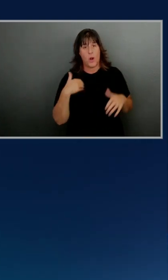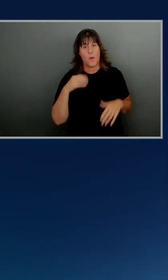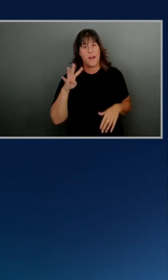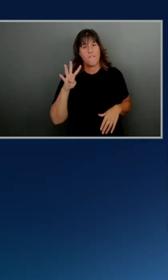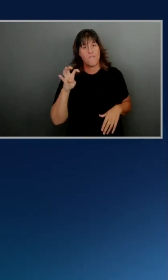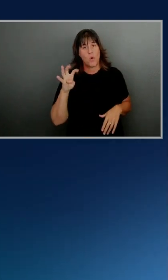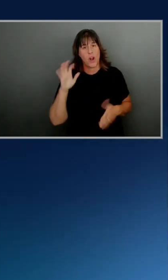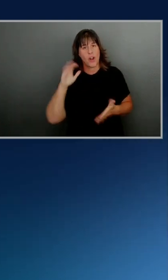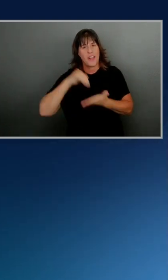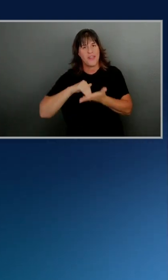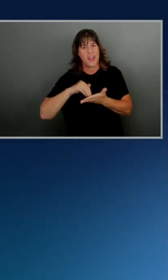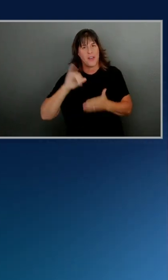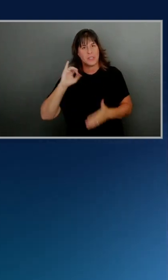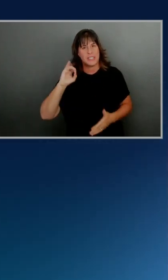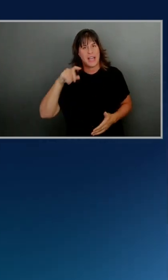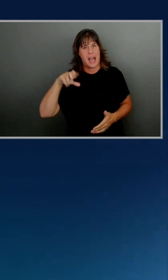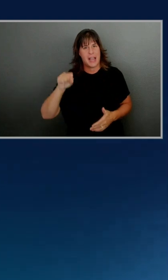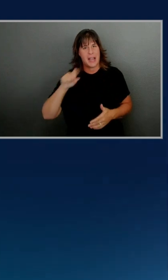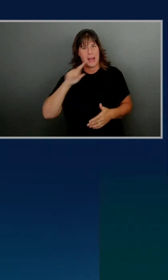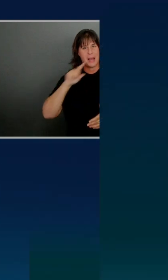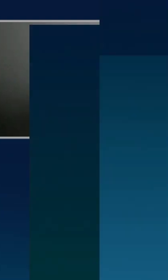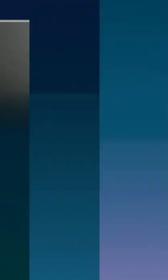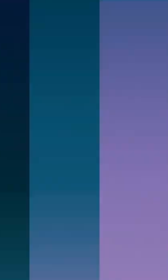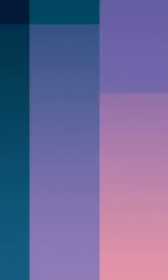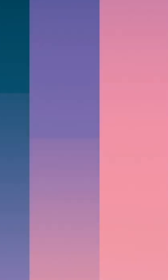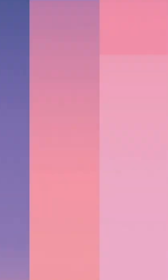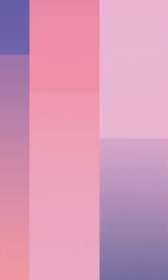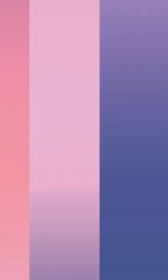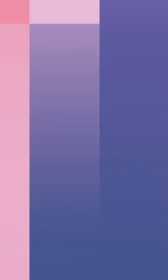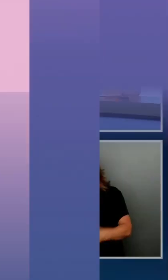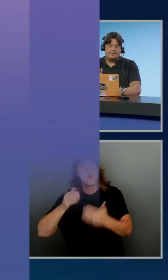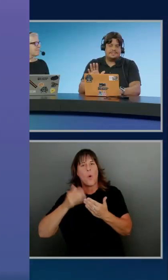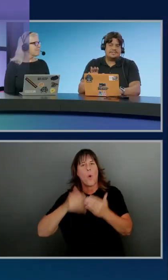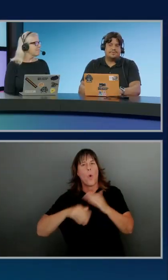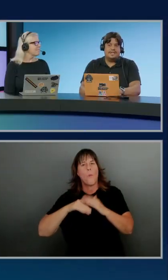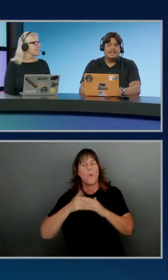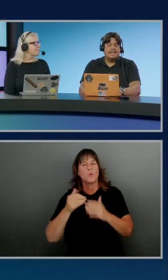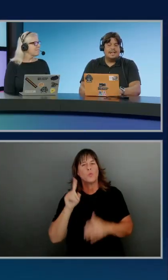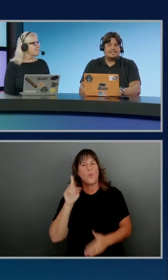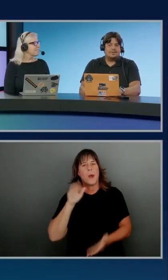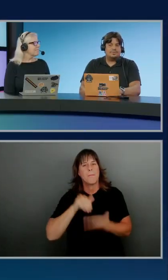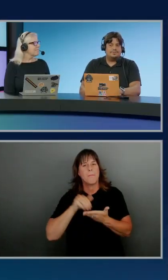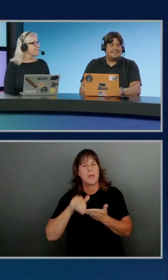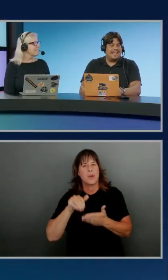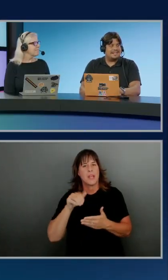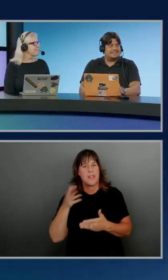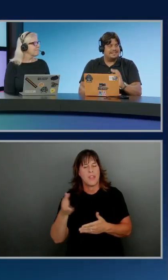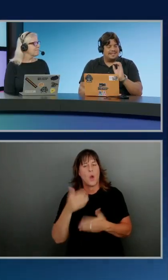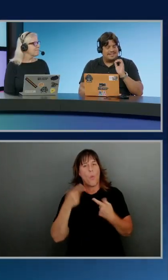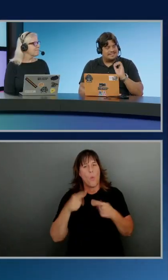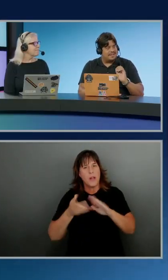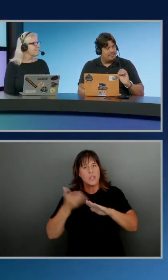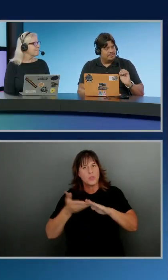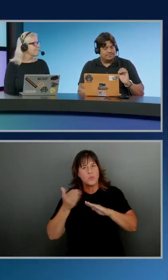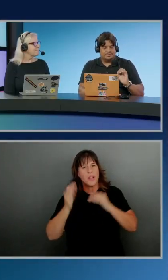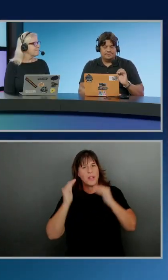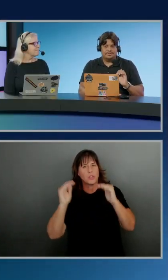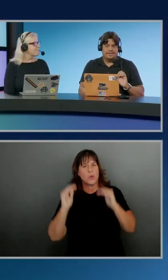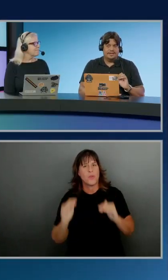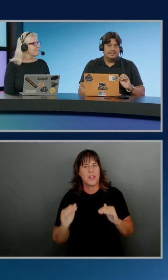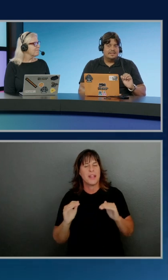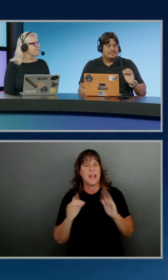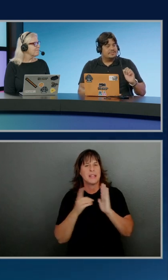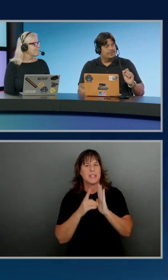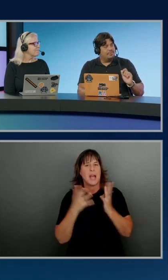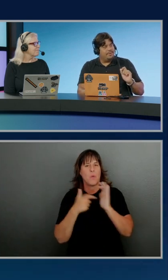400,000 IOPS, and this is growing. It's going to reach almost 1 million IOPS here. So while this is running, let's go to the next test that I want you to